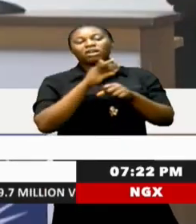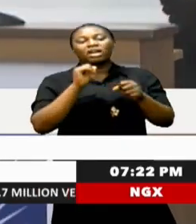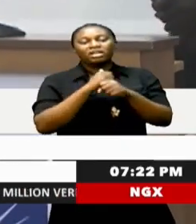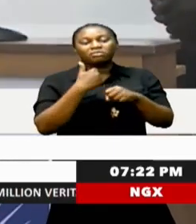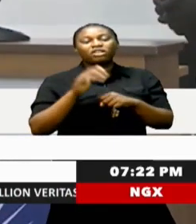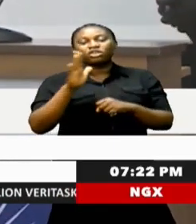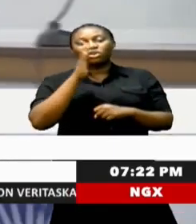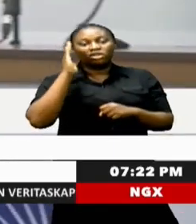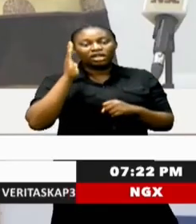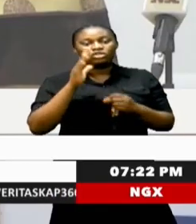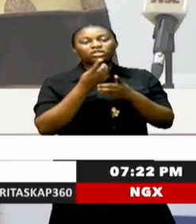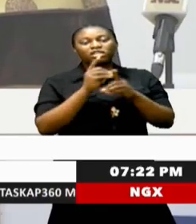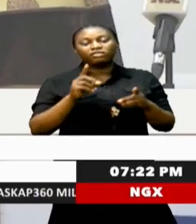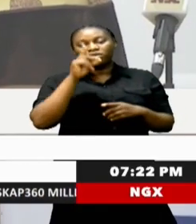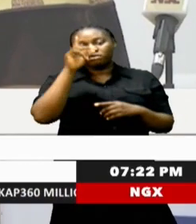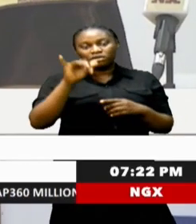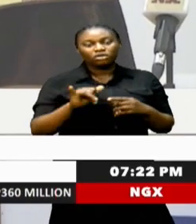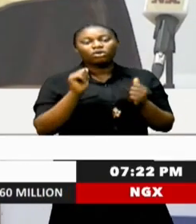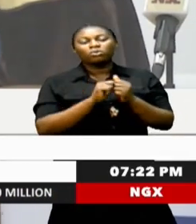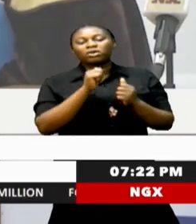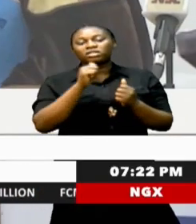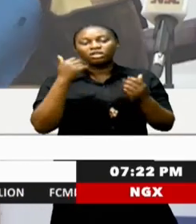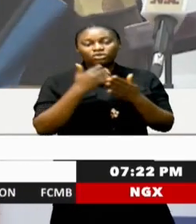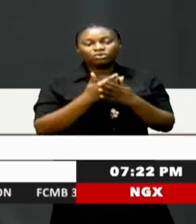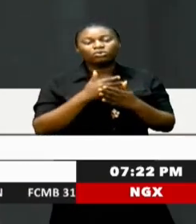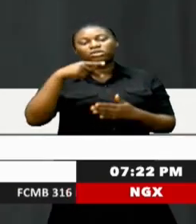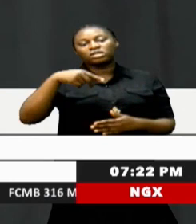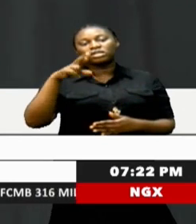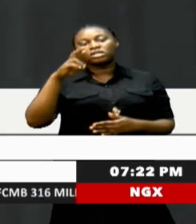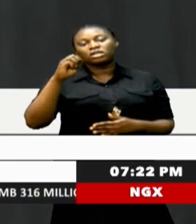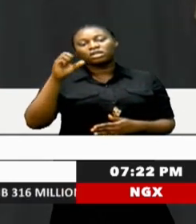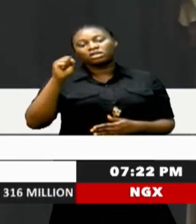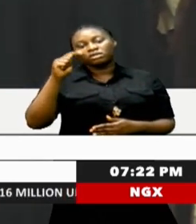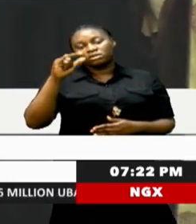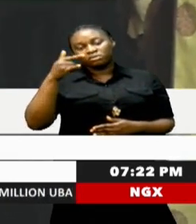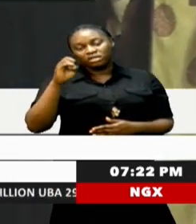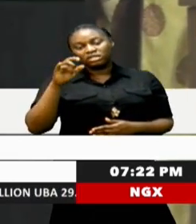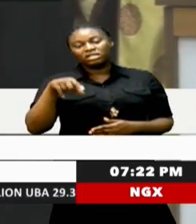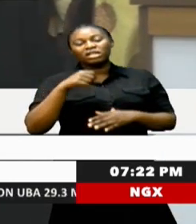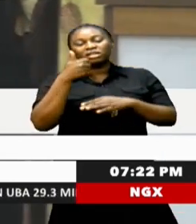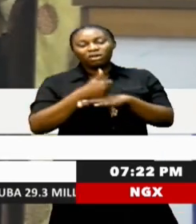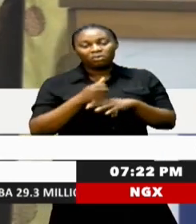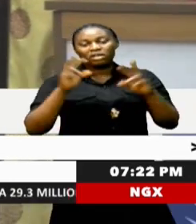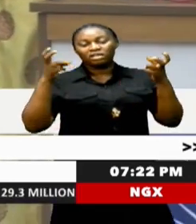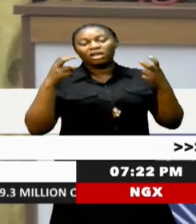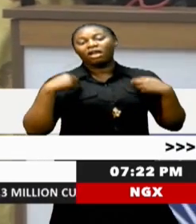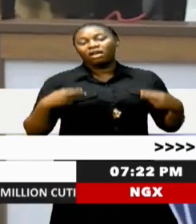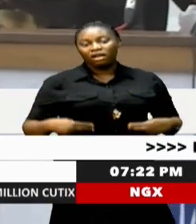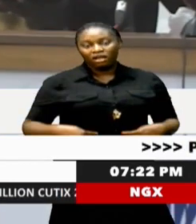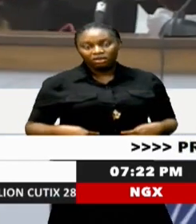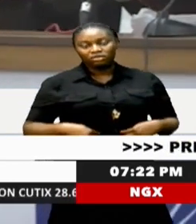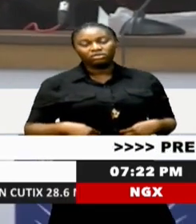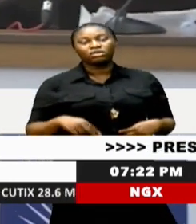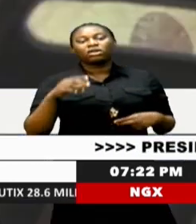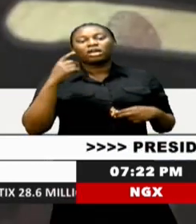delivered brilliantly with eloquence and prestige. The inaugural lecture titled Health Messaging, Currency